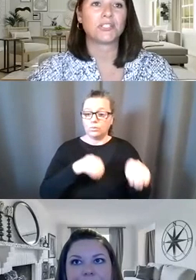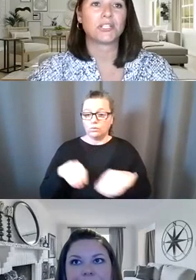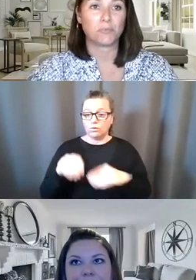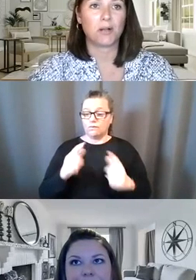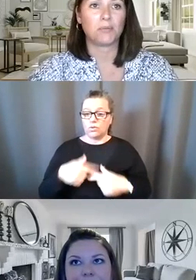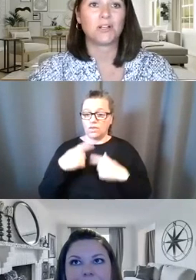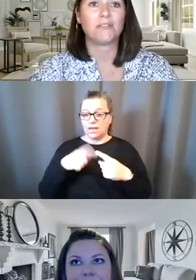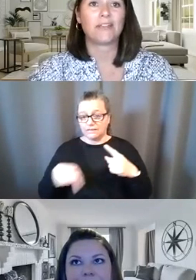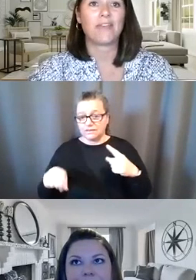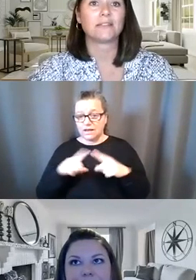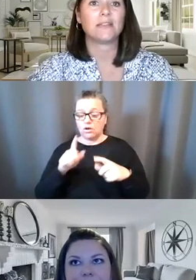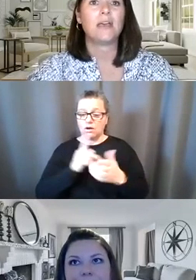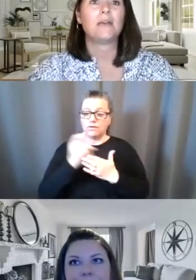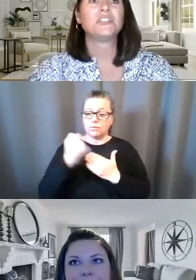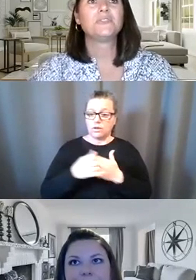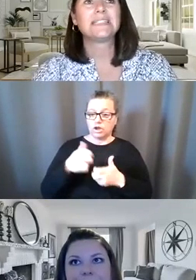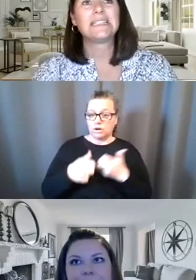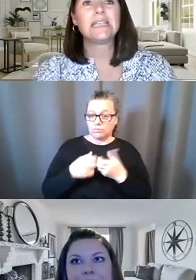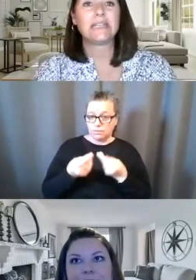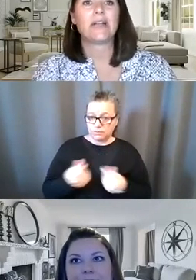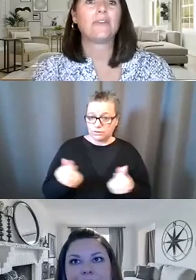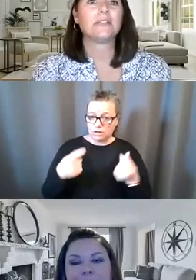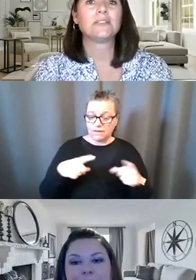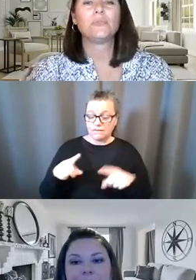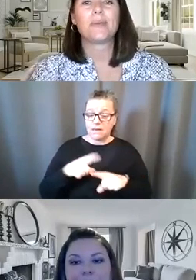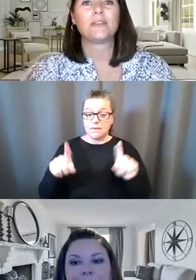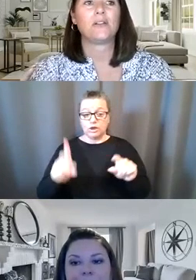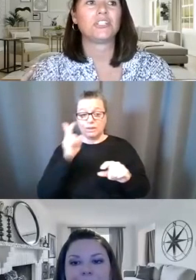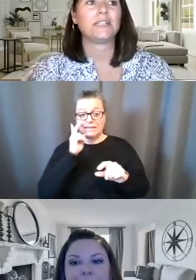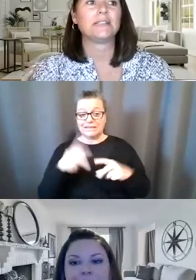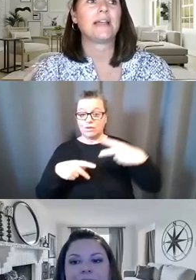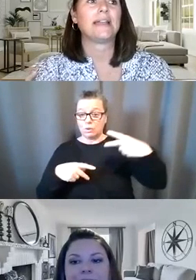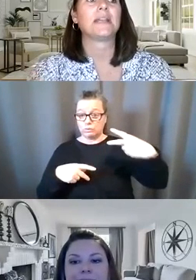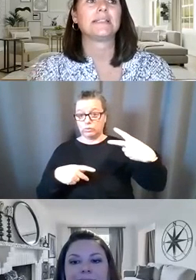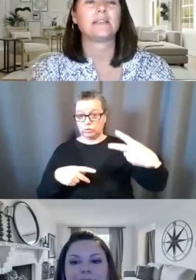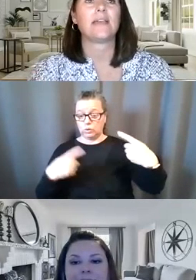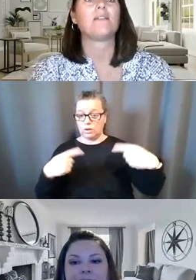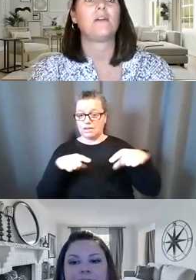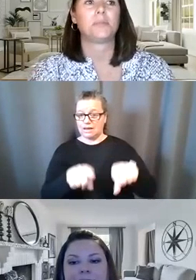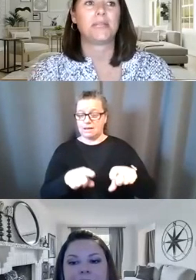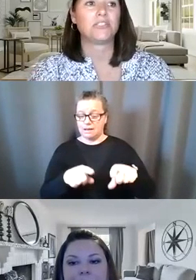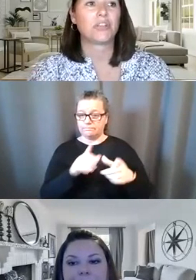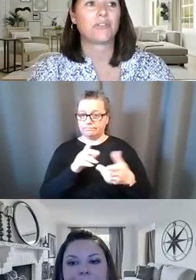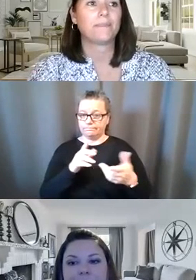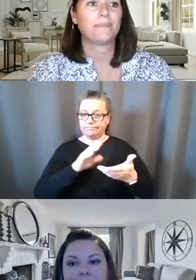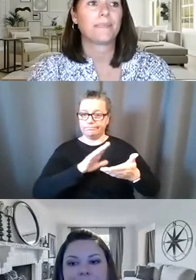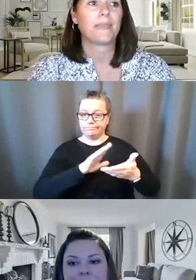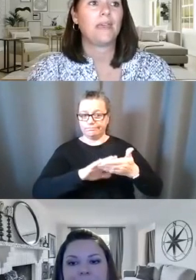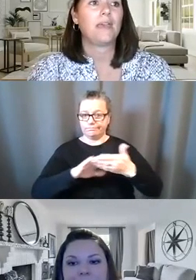your project or problem-solving event. But you can see here how these two methodologies line up nicely and complement each